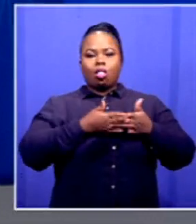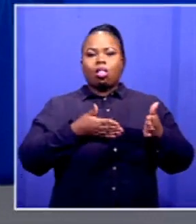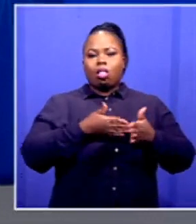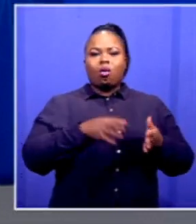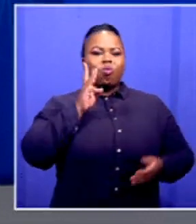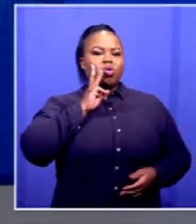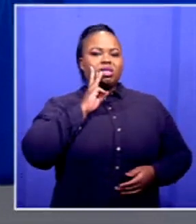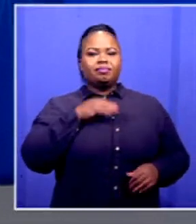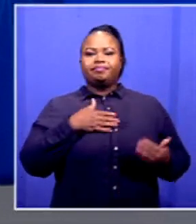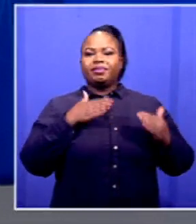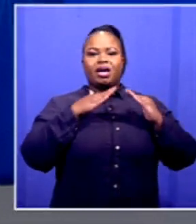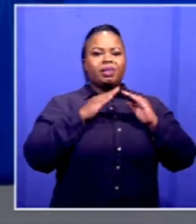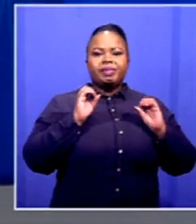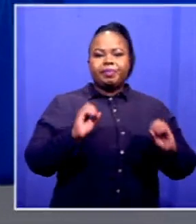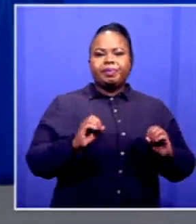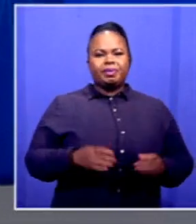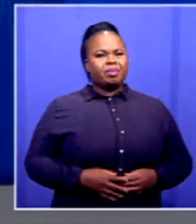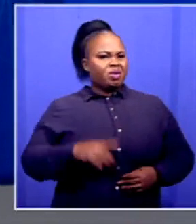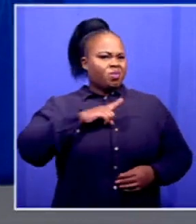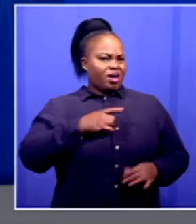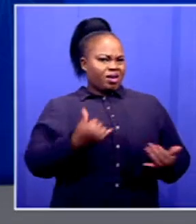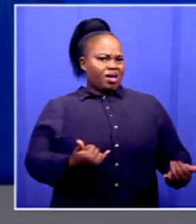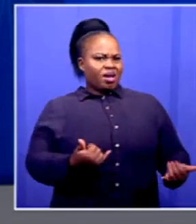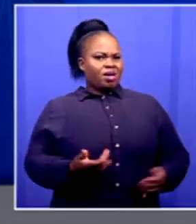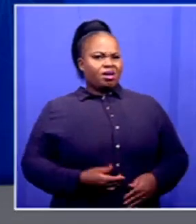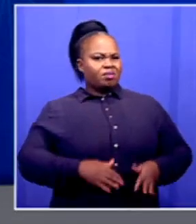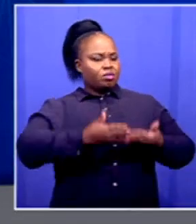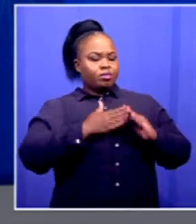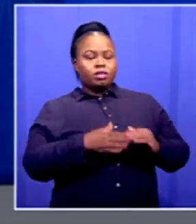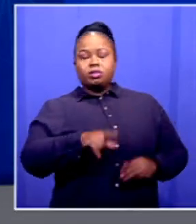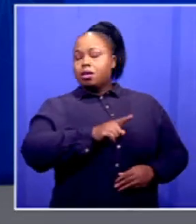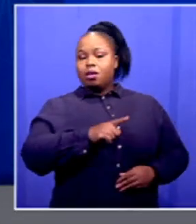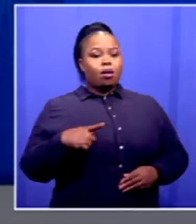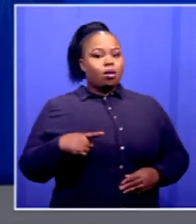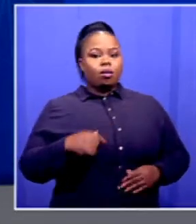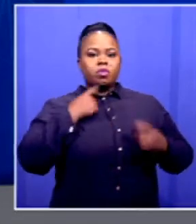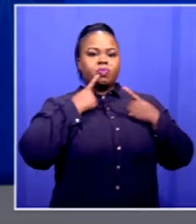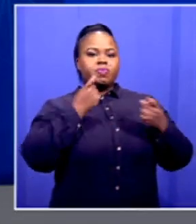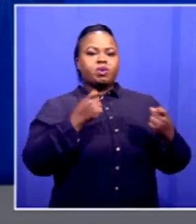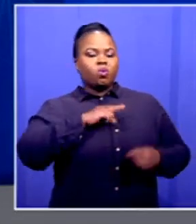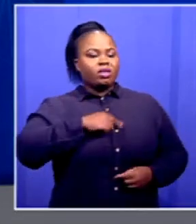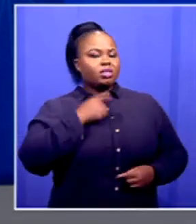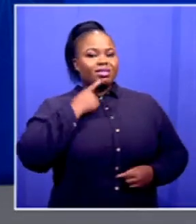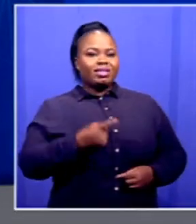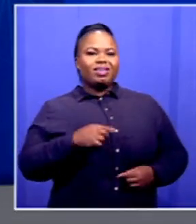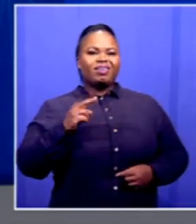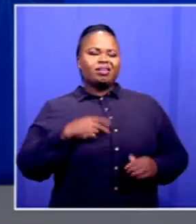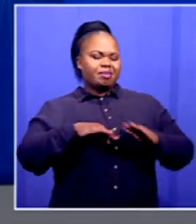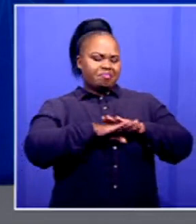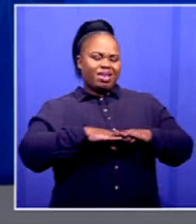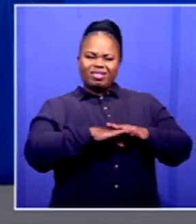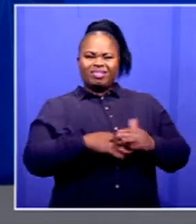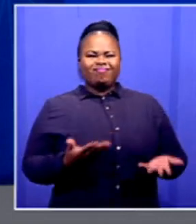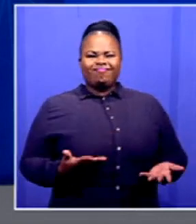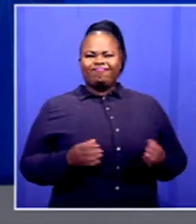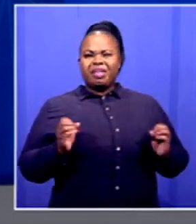water, access to housing. Why now, when communities have long been complaining about access to some of the basic